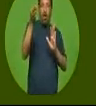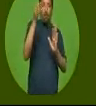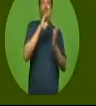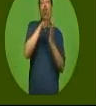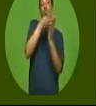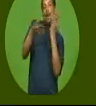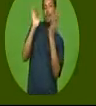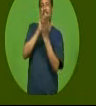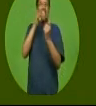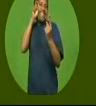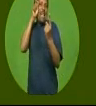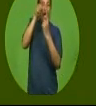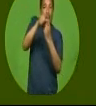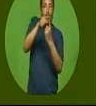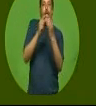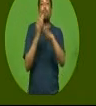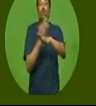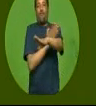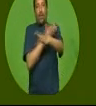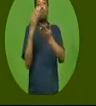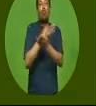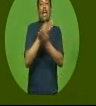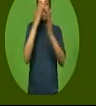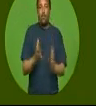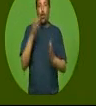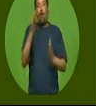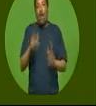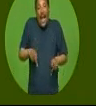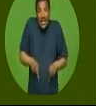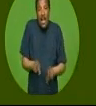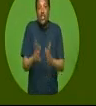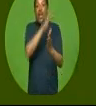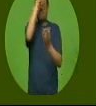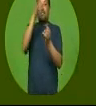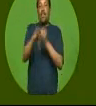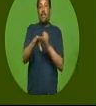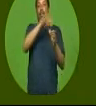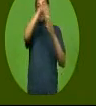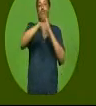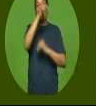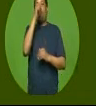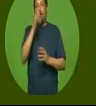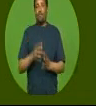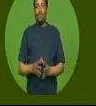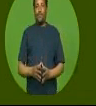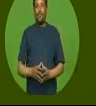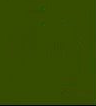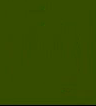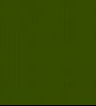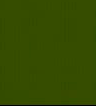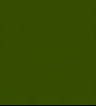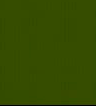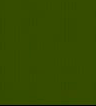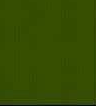of programs that aim at improving the productivity of agricultural sector in Ethiopia.